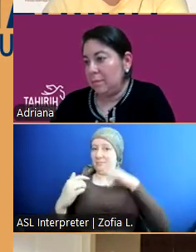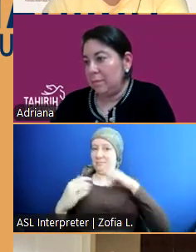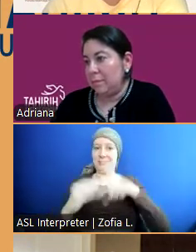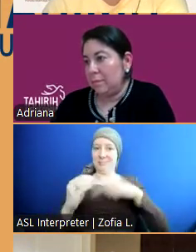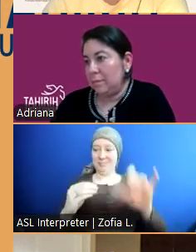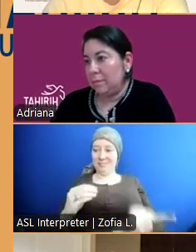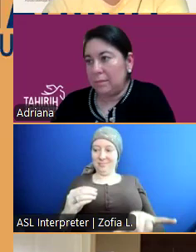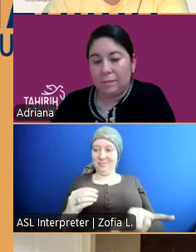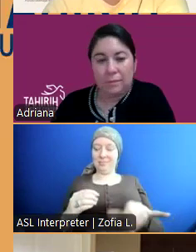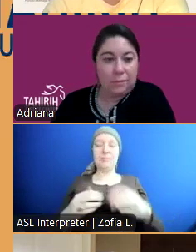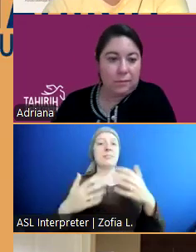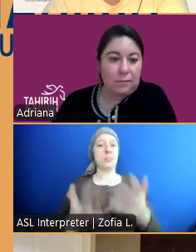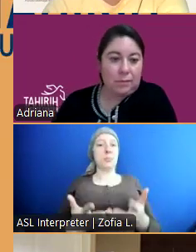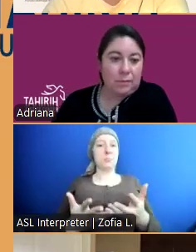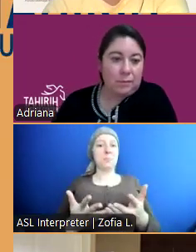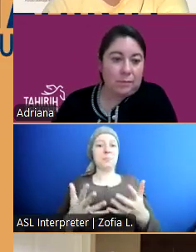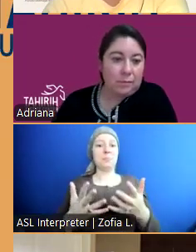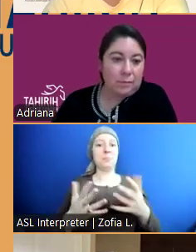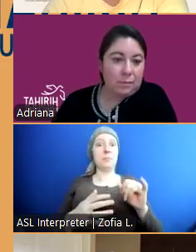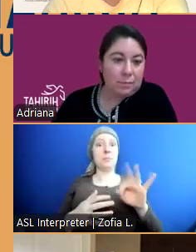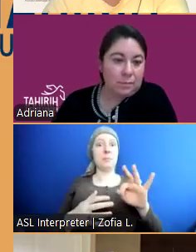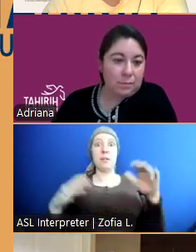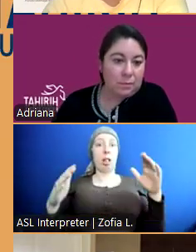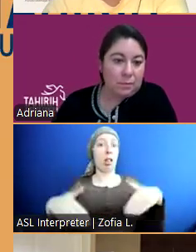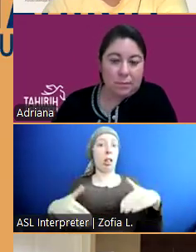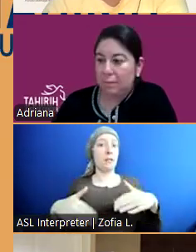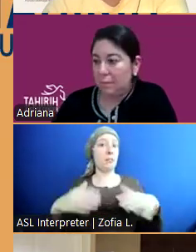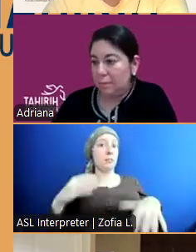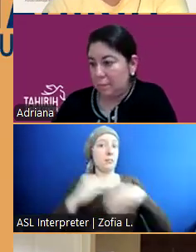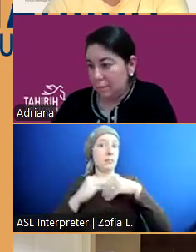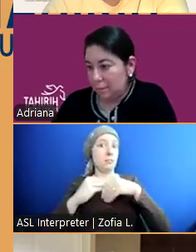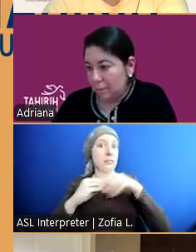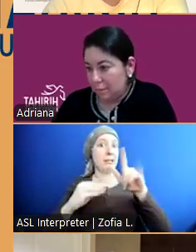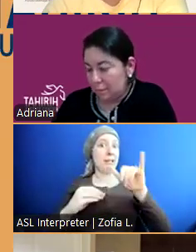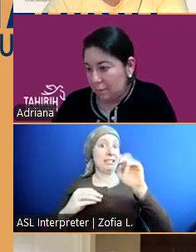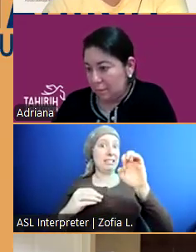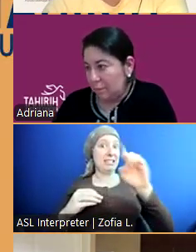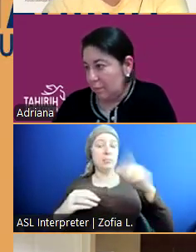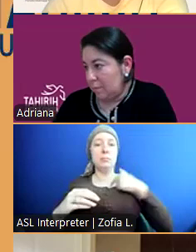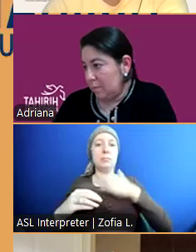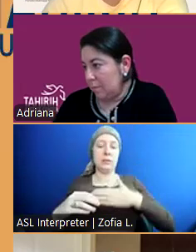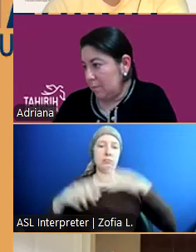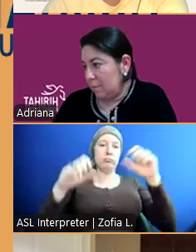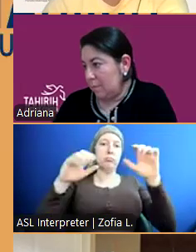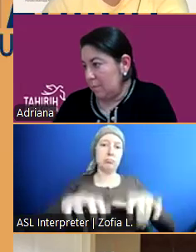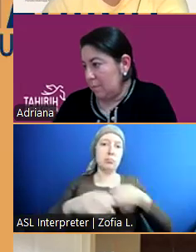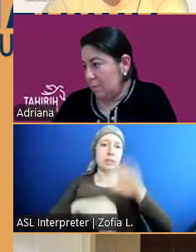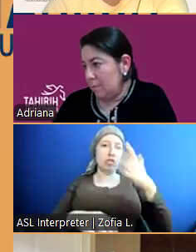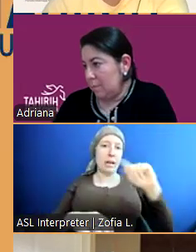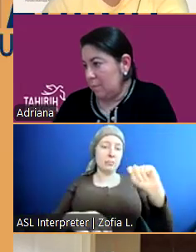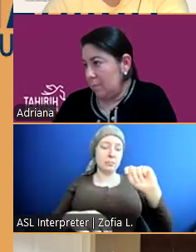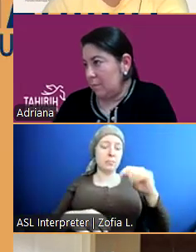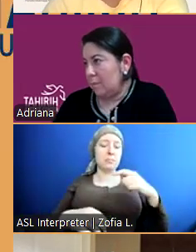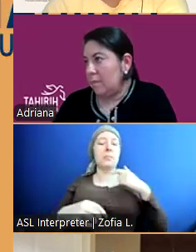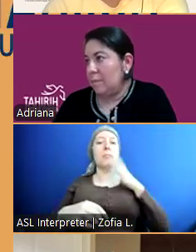about. And so if that has not been linked yet, I'd love for that to be dropped in the chat. And again,